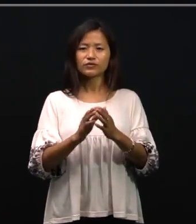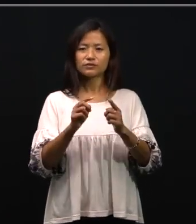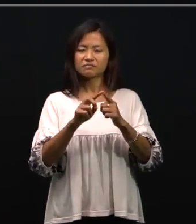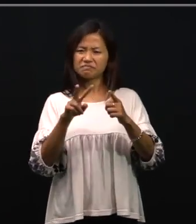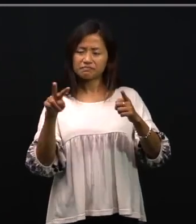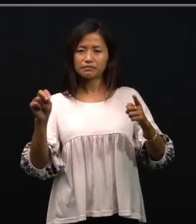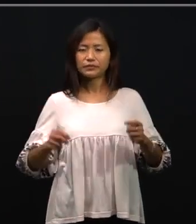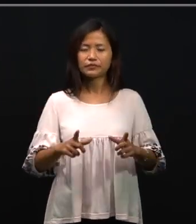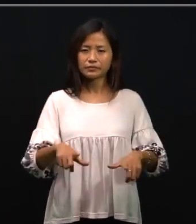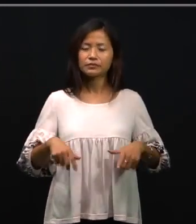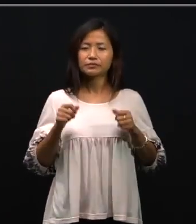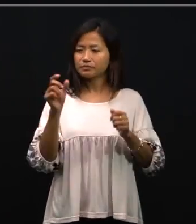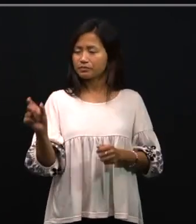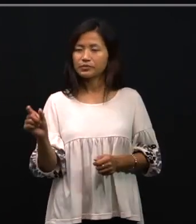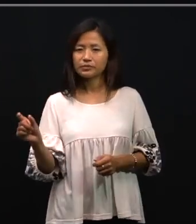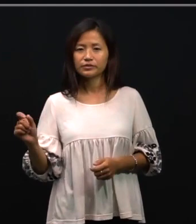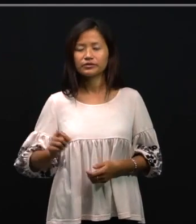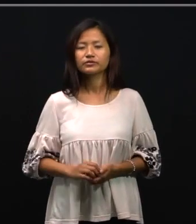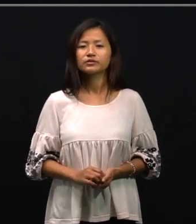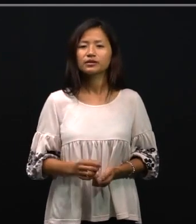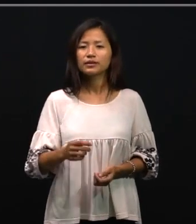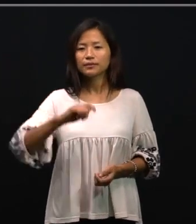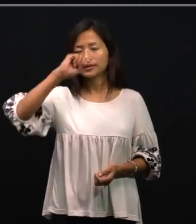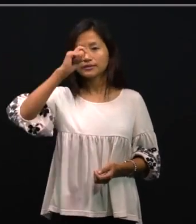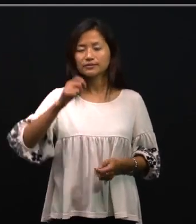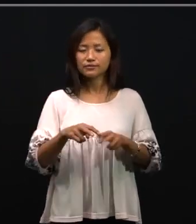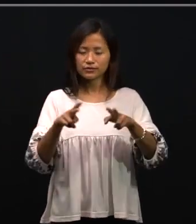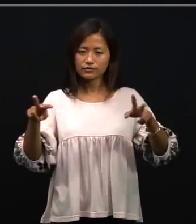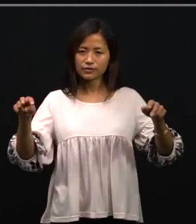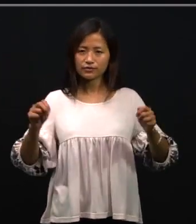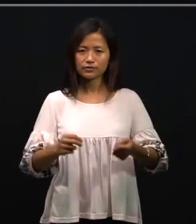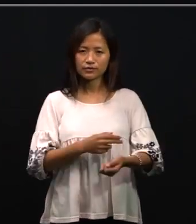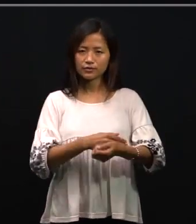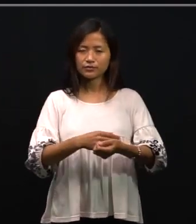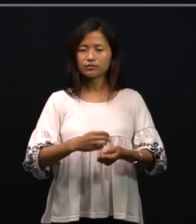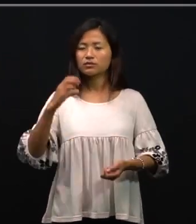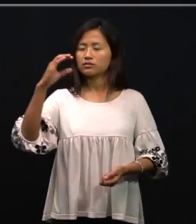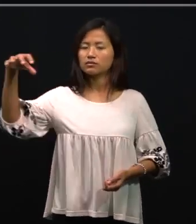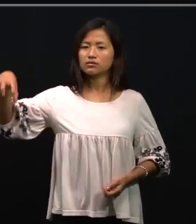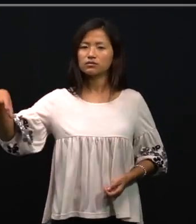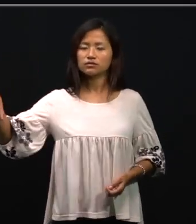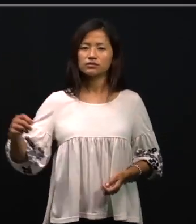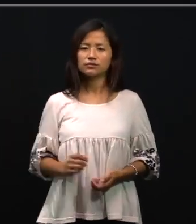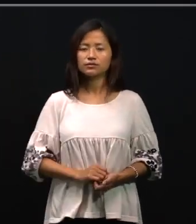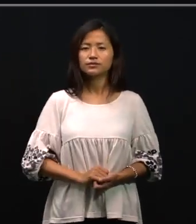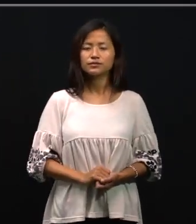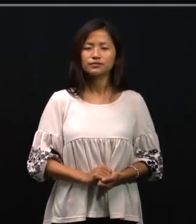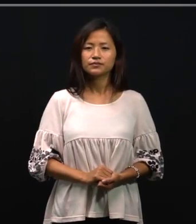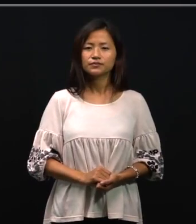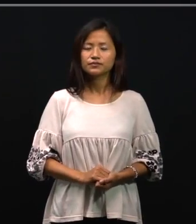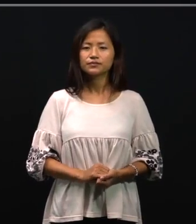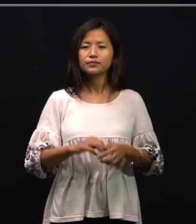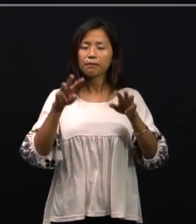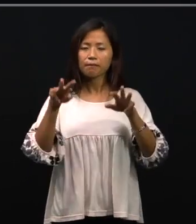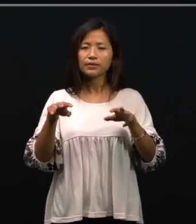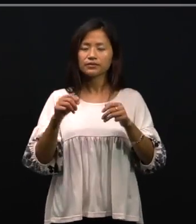for example, may be known as cat in English, but it may be called as a different name in some other countries again. Or for that matter, we may call